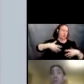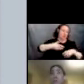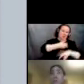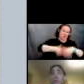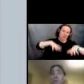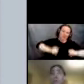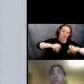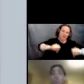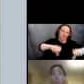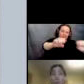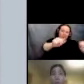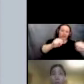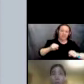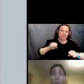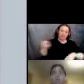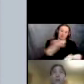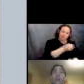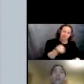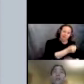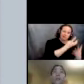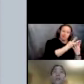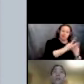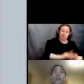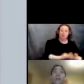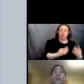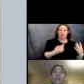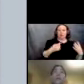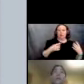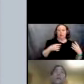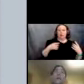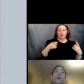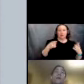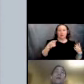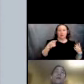incarcerate Japanese Americans that they